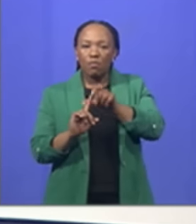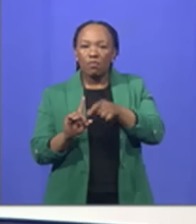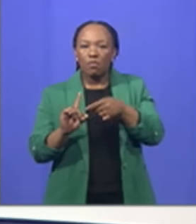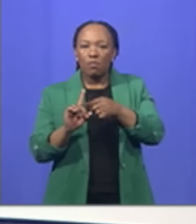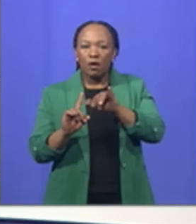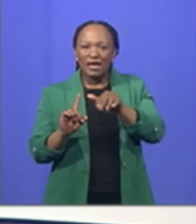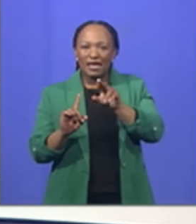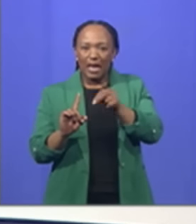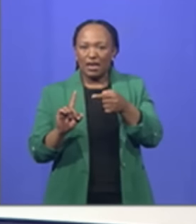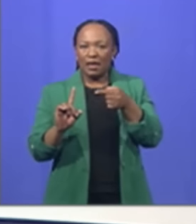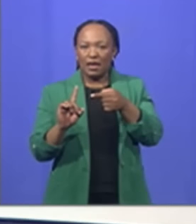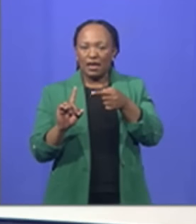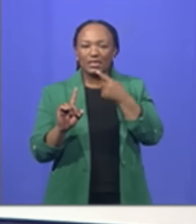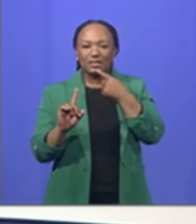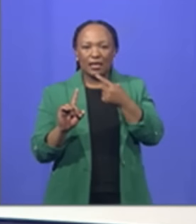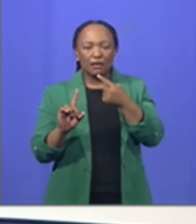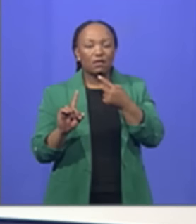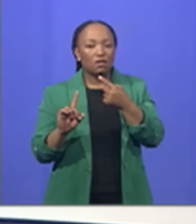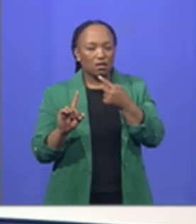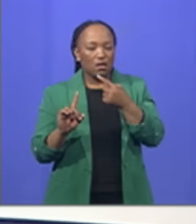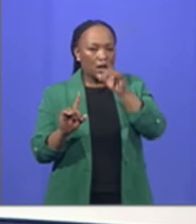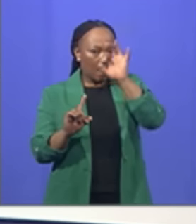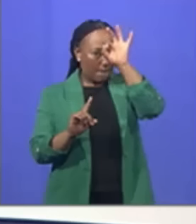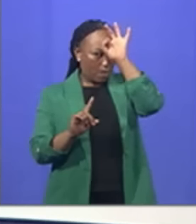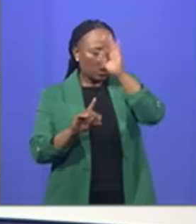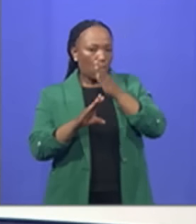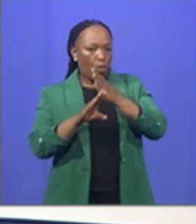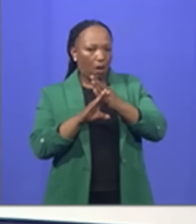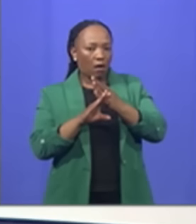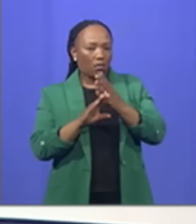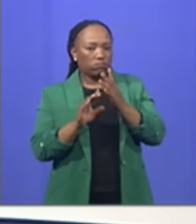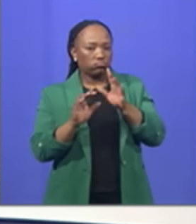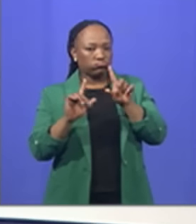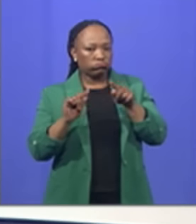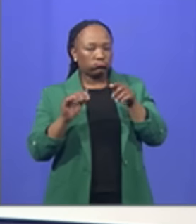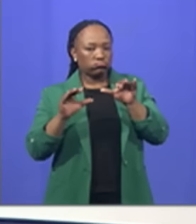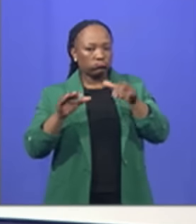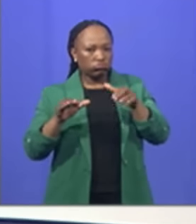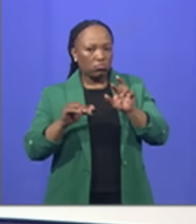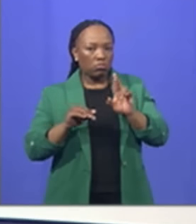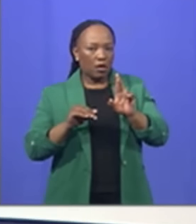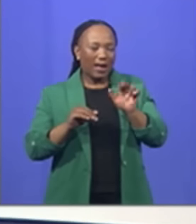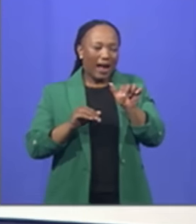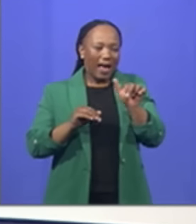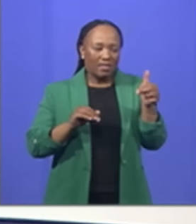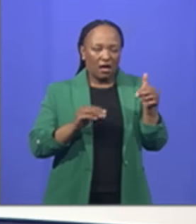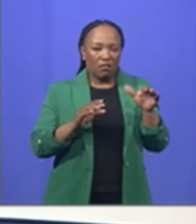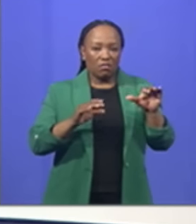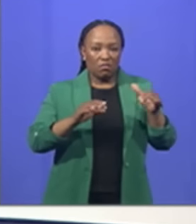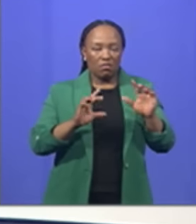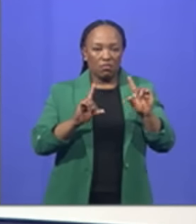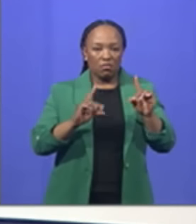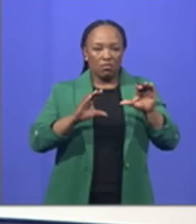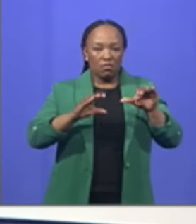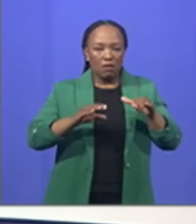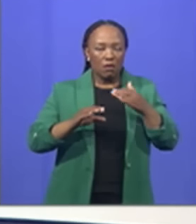Skeepers o re maphodisa a šoma kgauswi le makala a mangwe a phethagatšo ya molao go netefatša gore bao ba